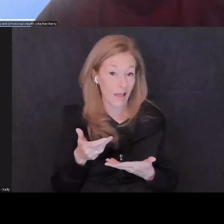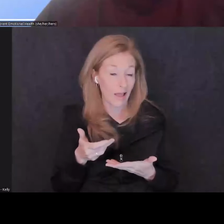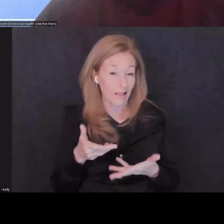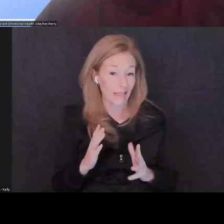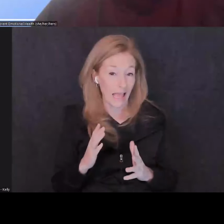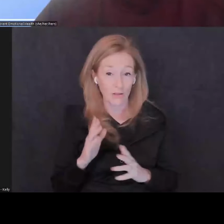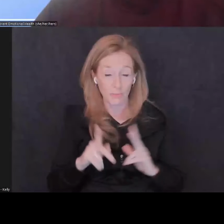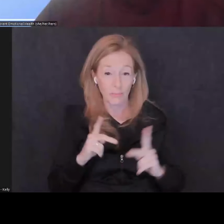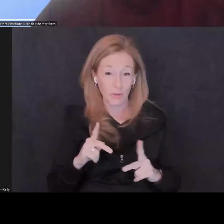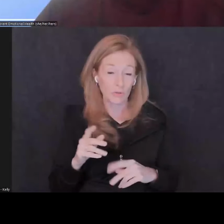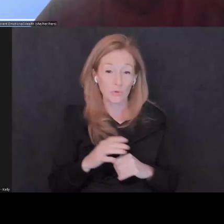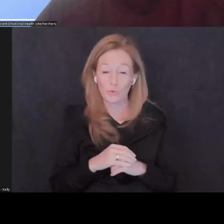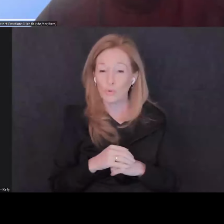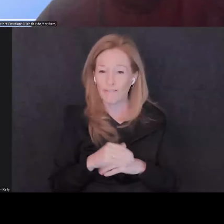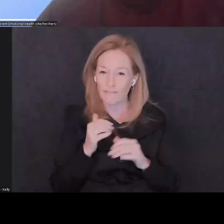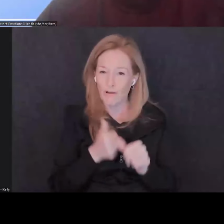hold, breathe out.